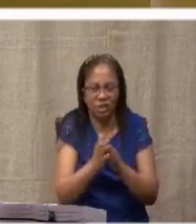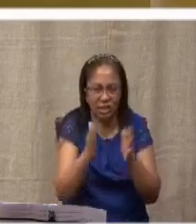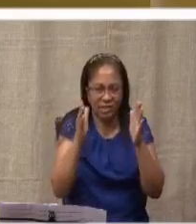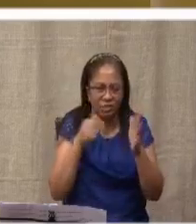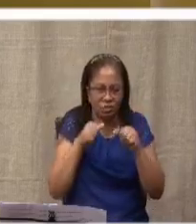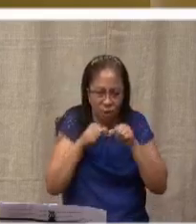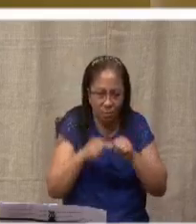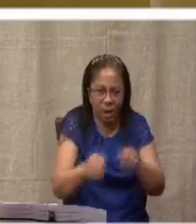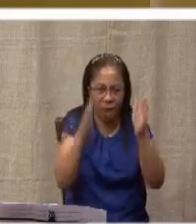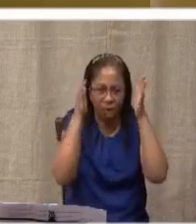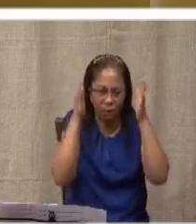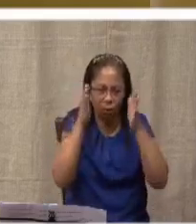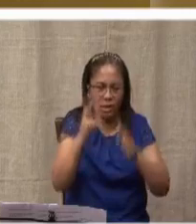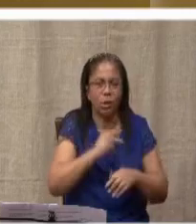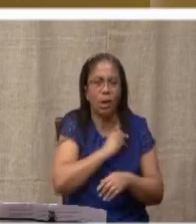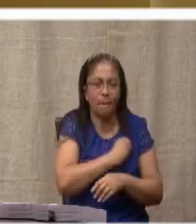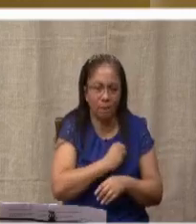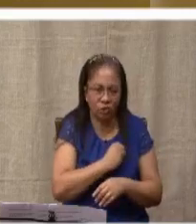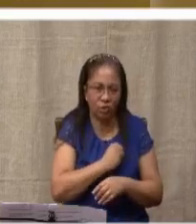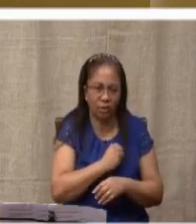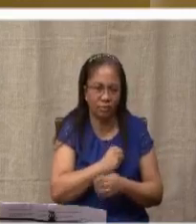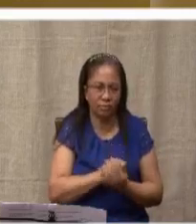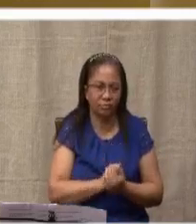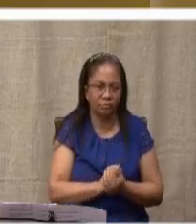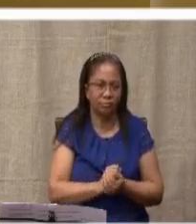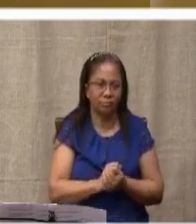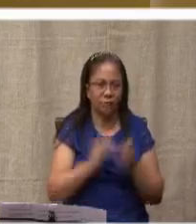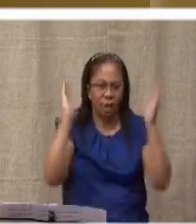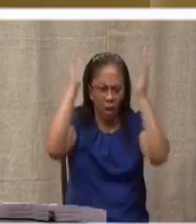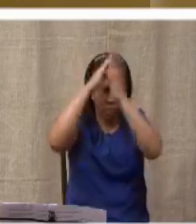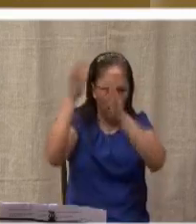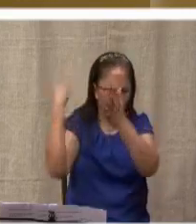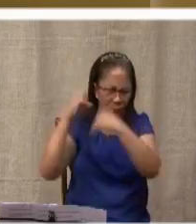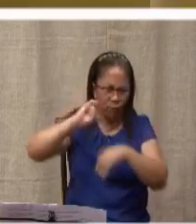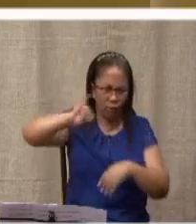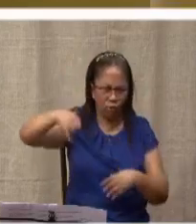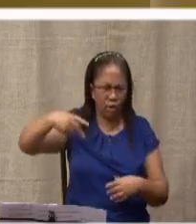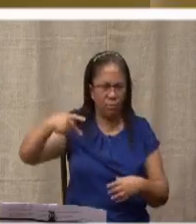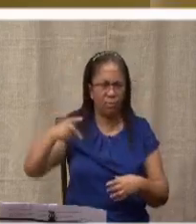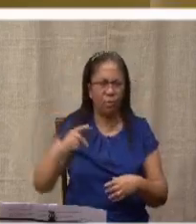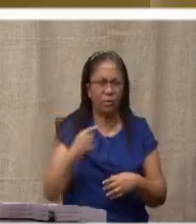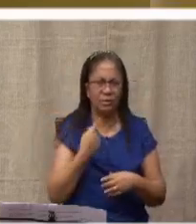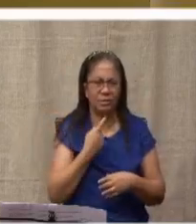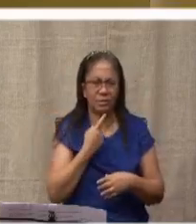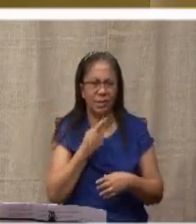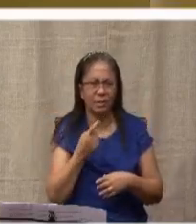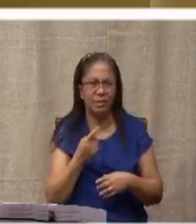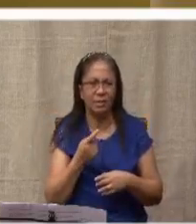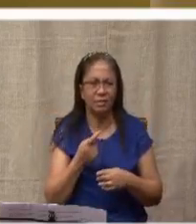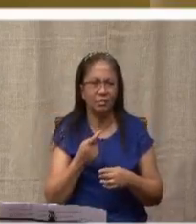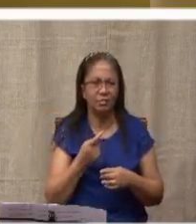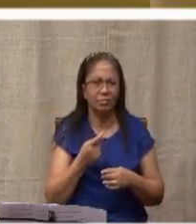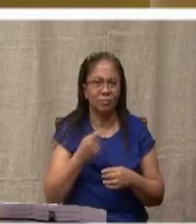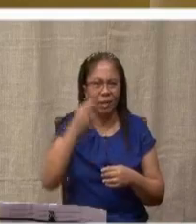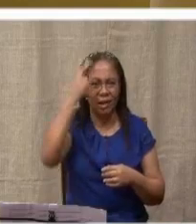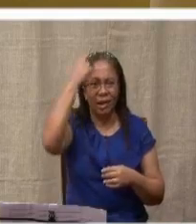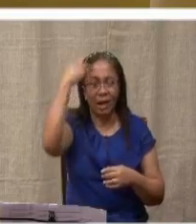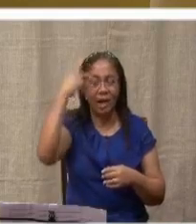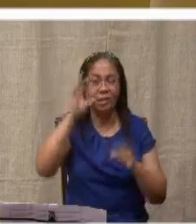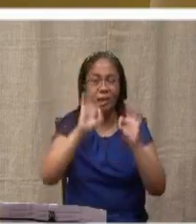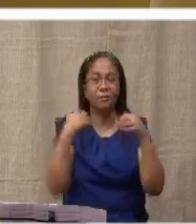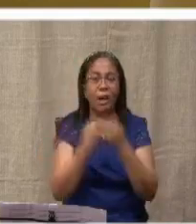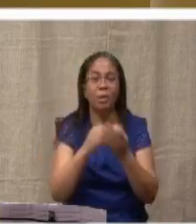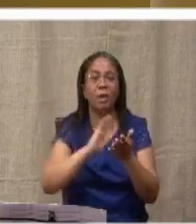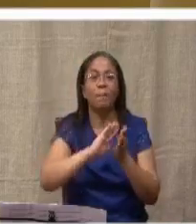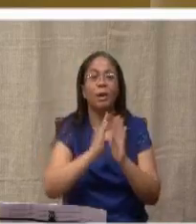with his mission john paul in a wonderful document from familiaris consortium says catholic family become what